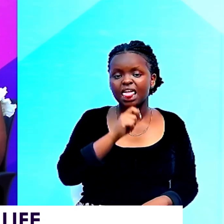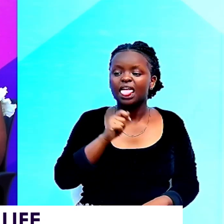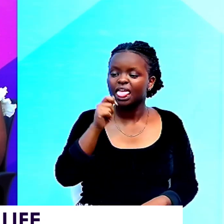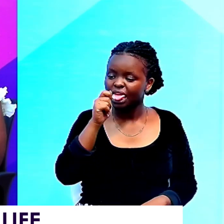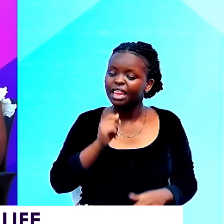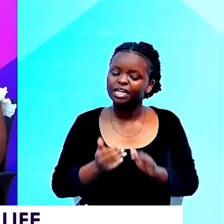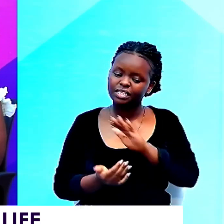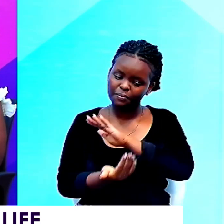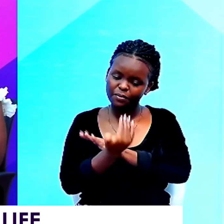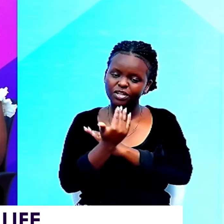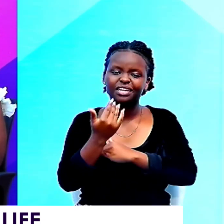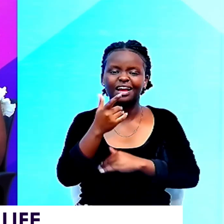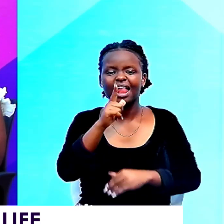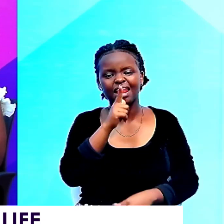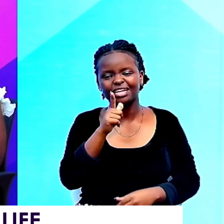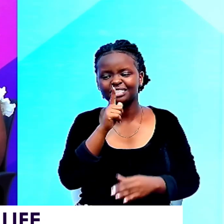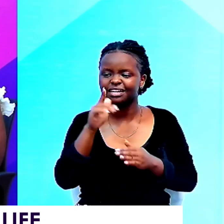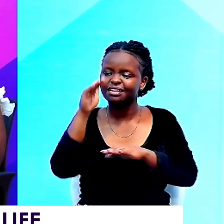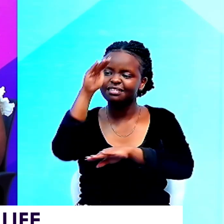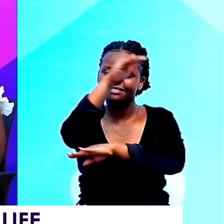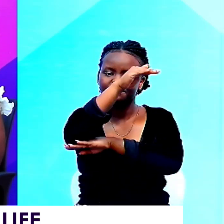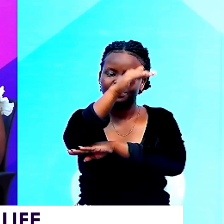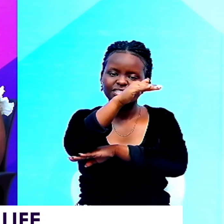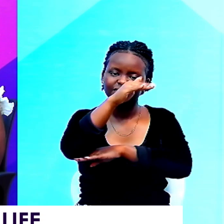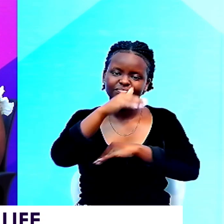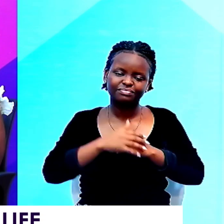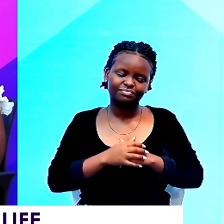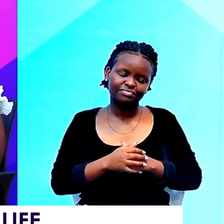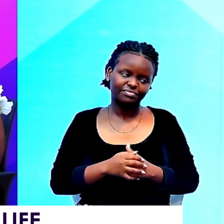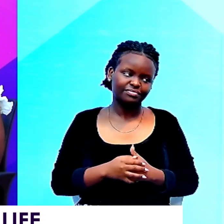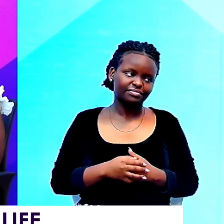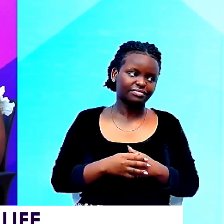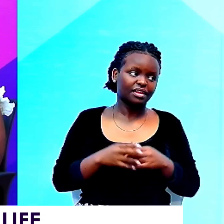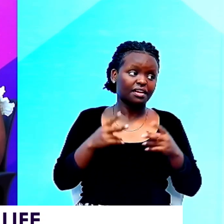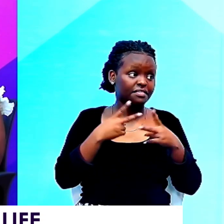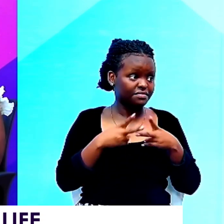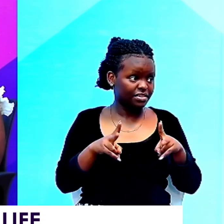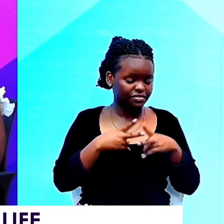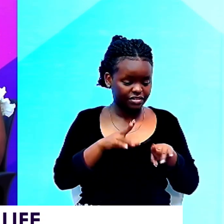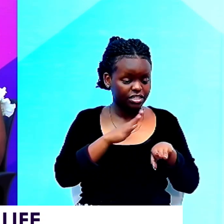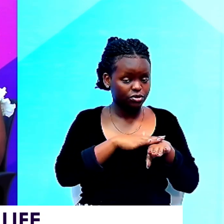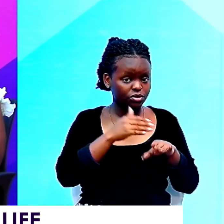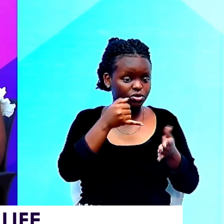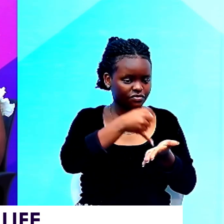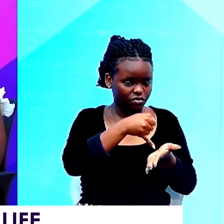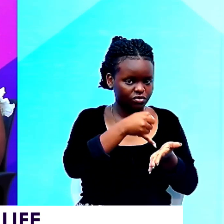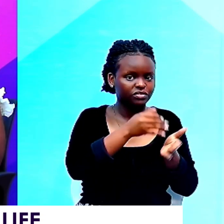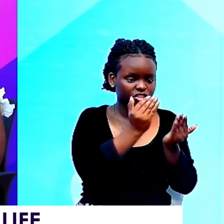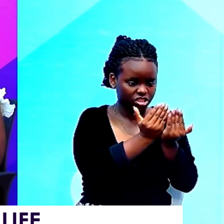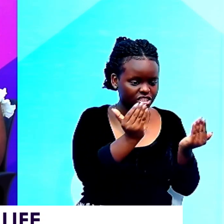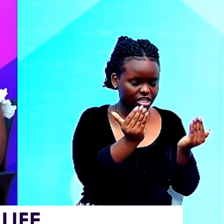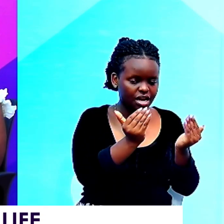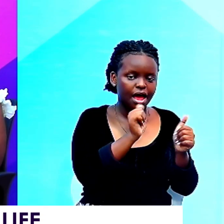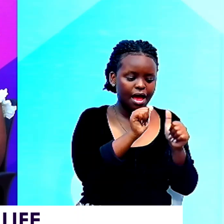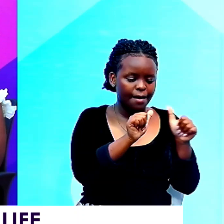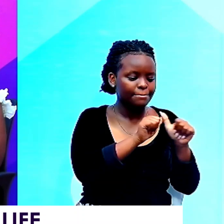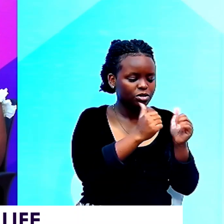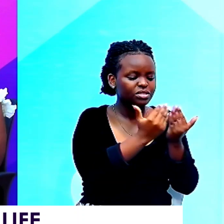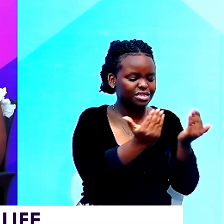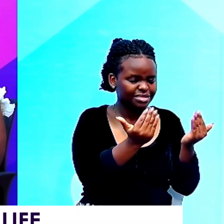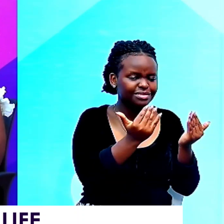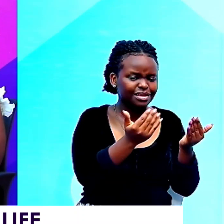the morning, lunch, and evening. Yes. Yeah. Oh, so it is very good to involve children in matters concerning